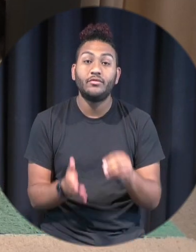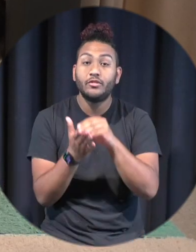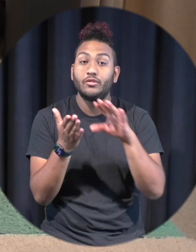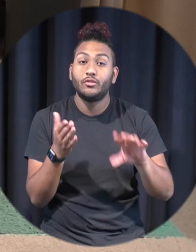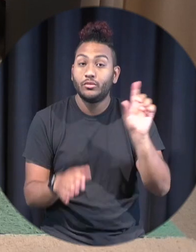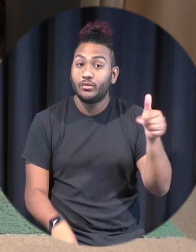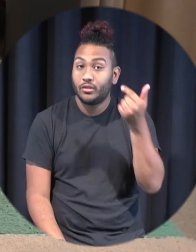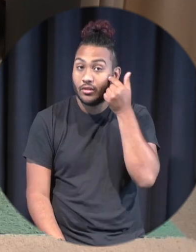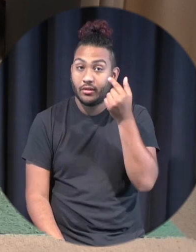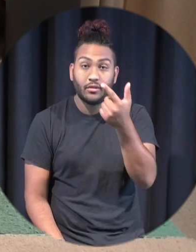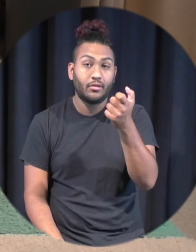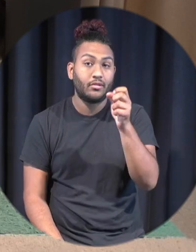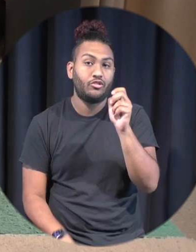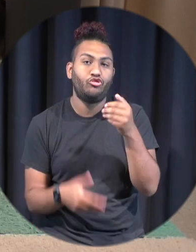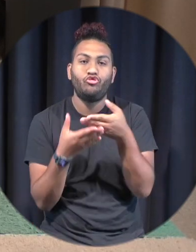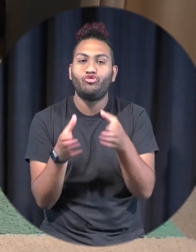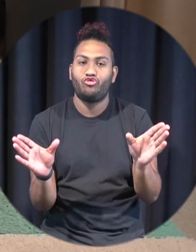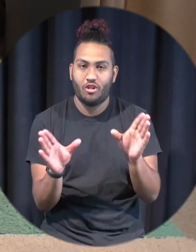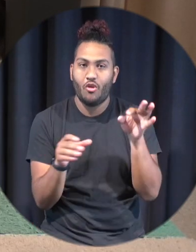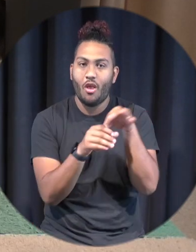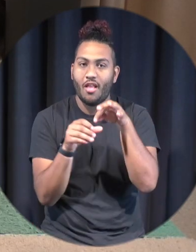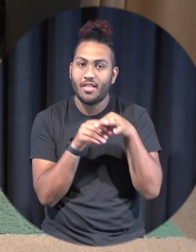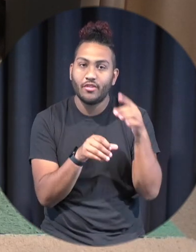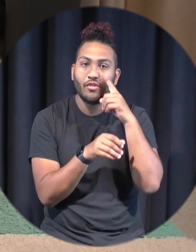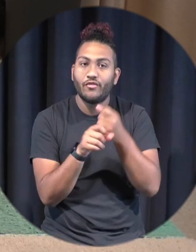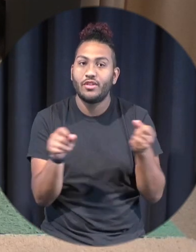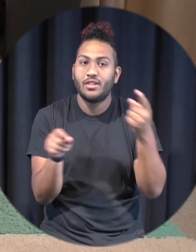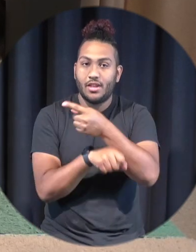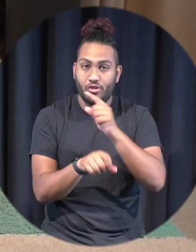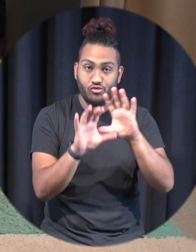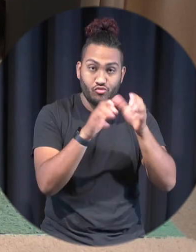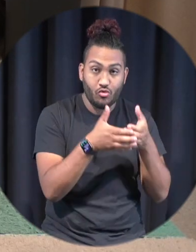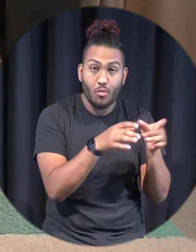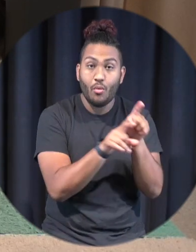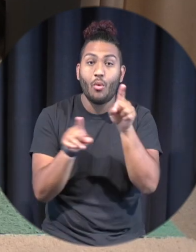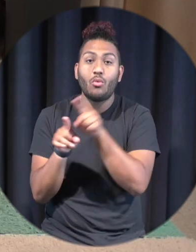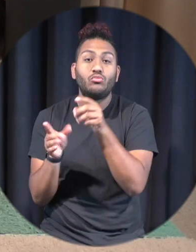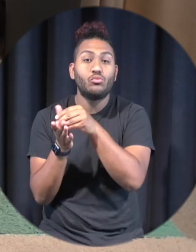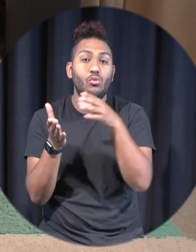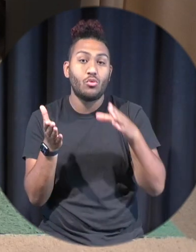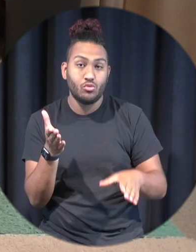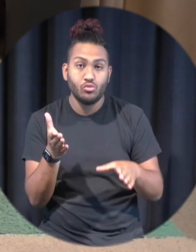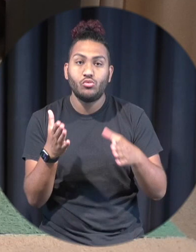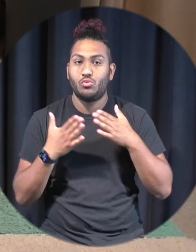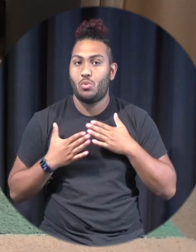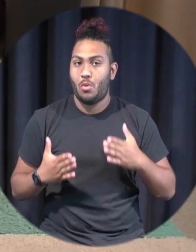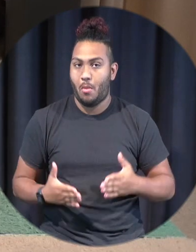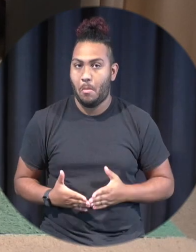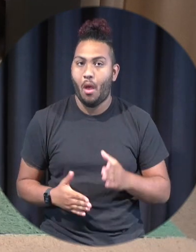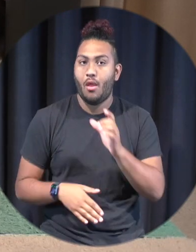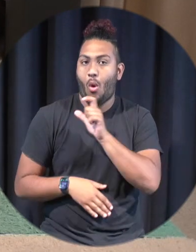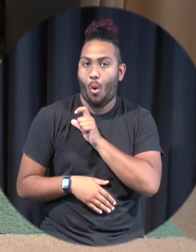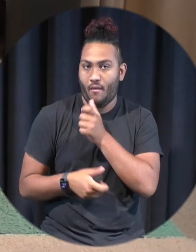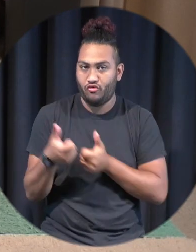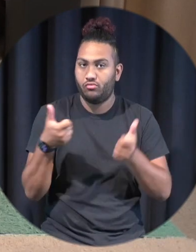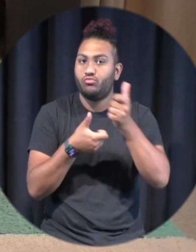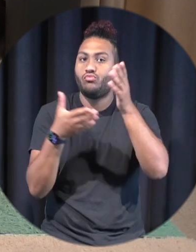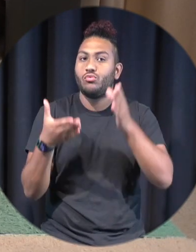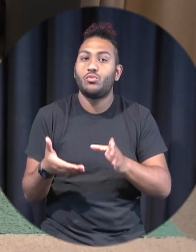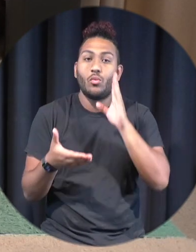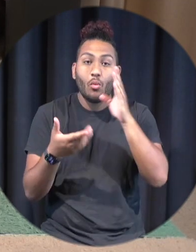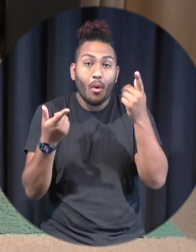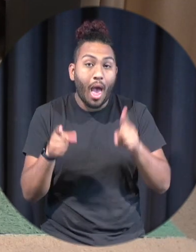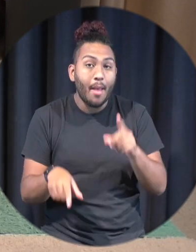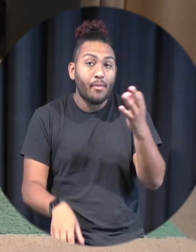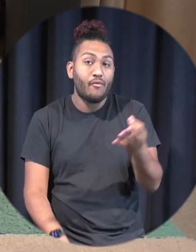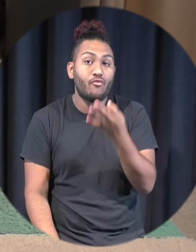Student government general elections for next year's class and student body officers will be Friday, April 8th, during your social